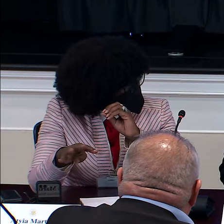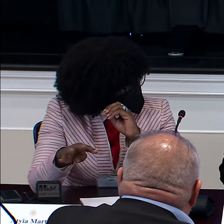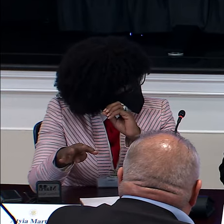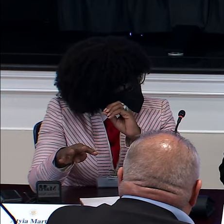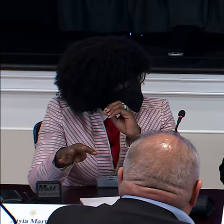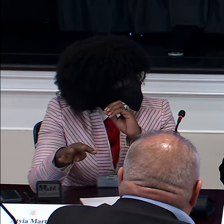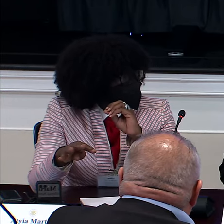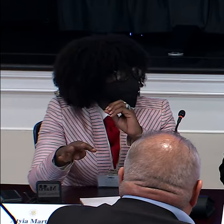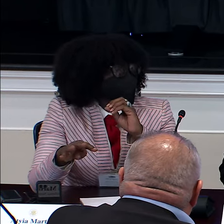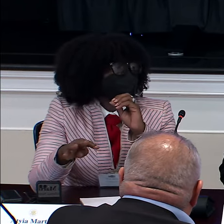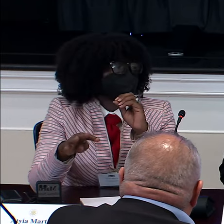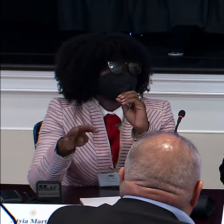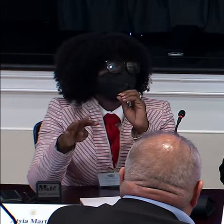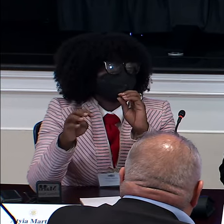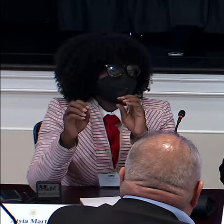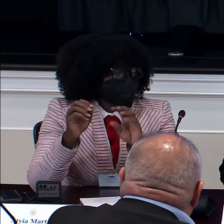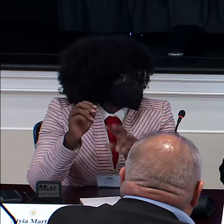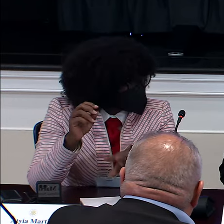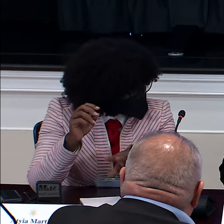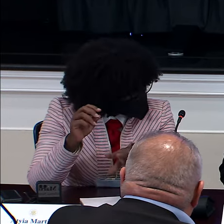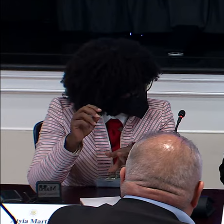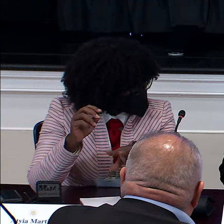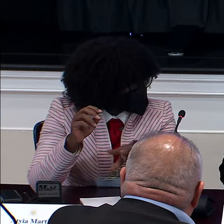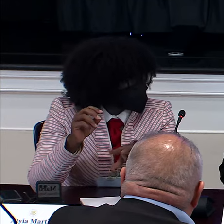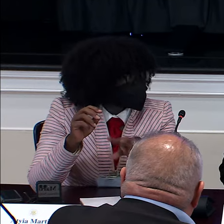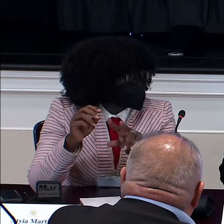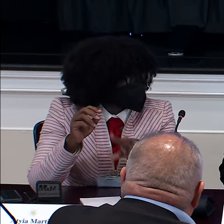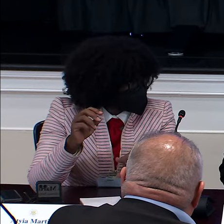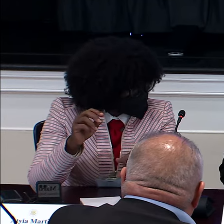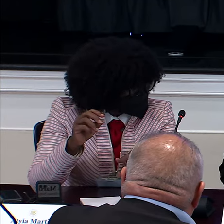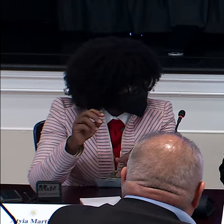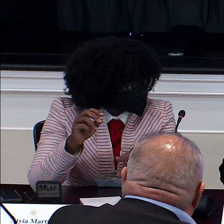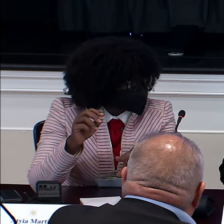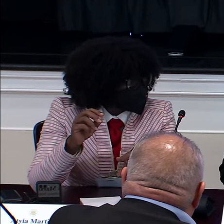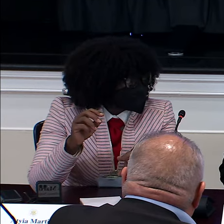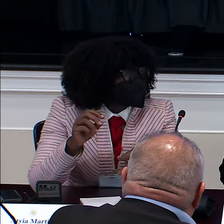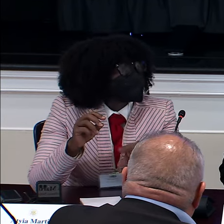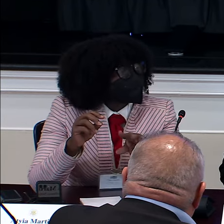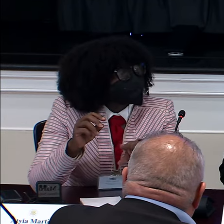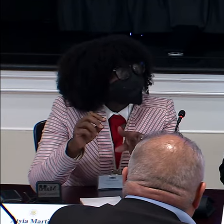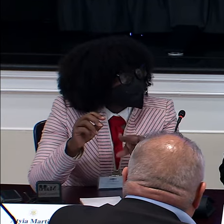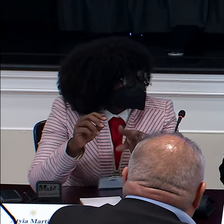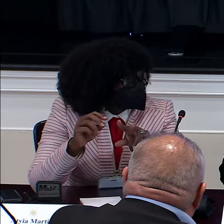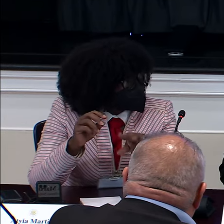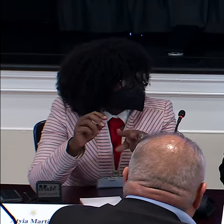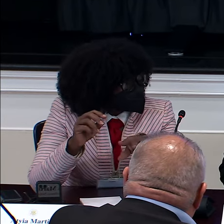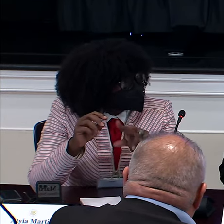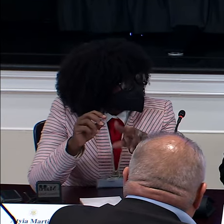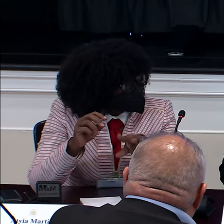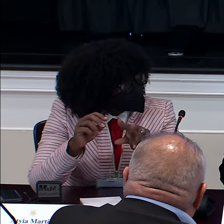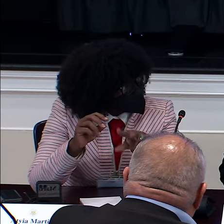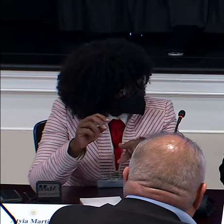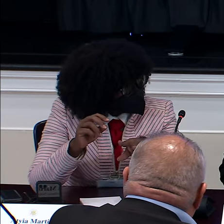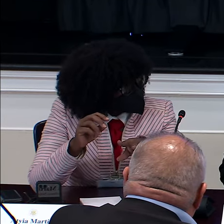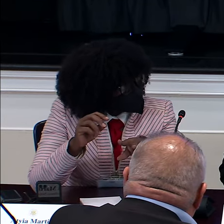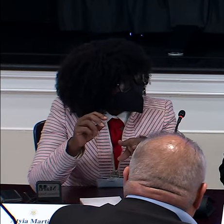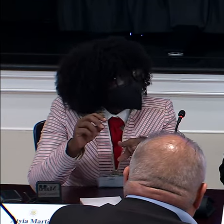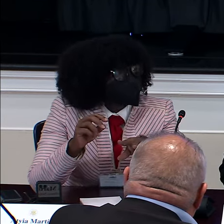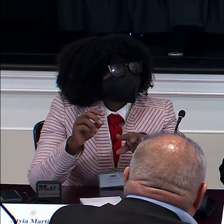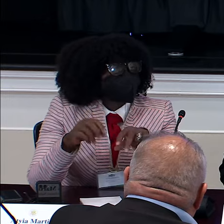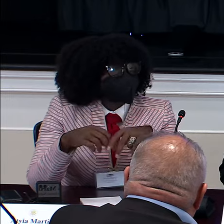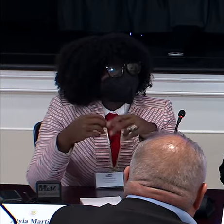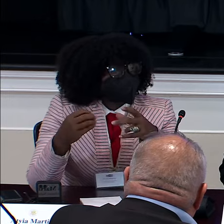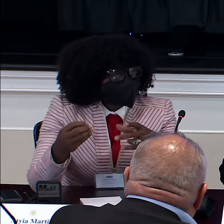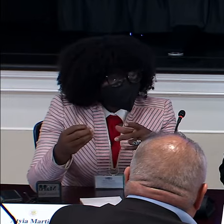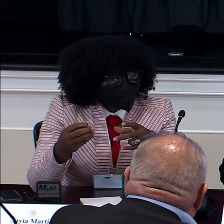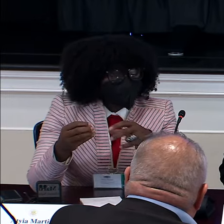environment, 40% live in suburban environments, and 20% live in rural areas. That's a lot of Black people in rural areas. Mm-hmm.